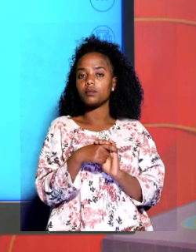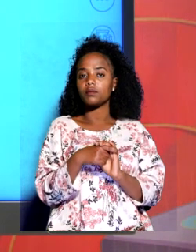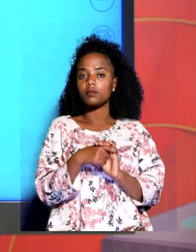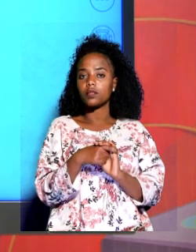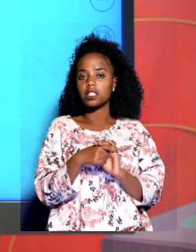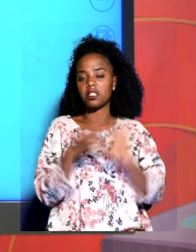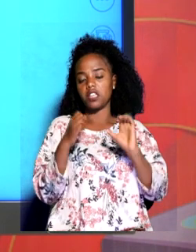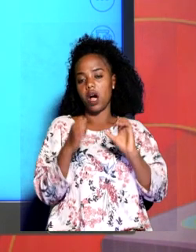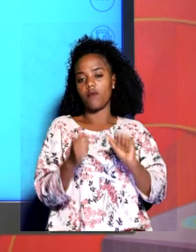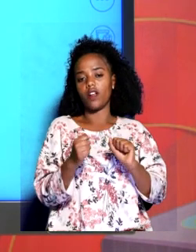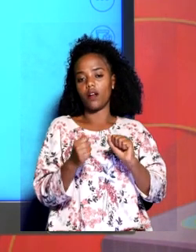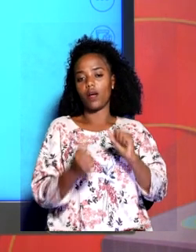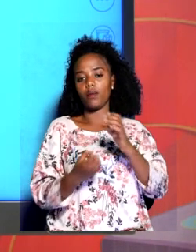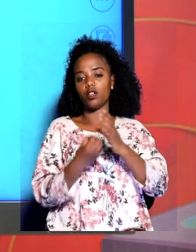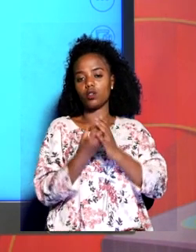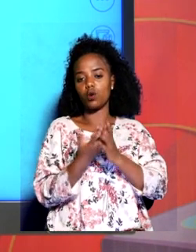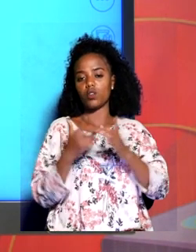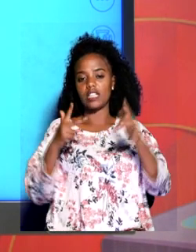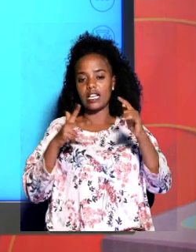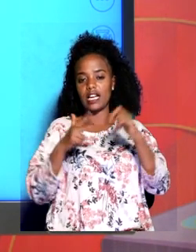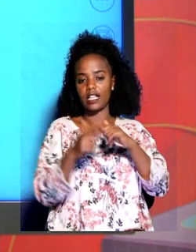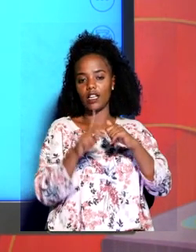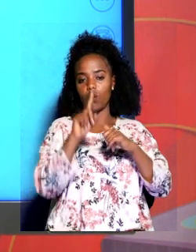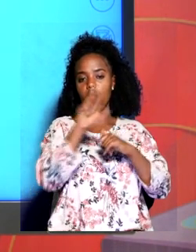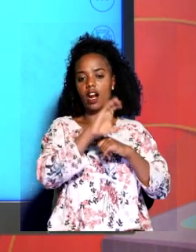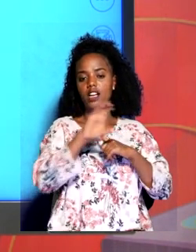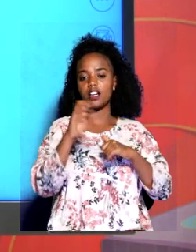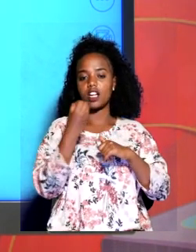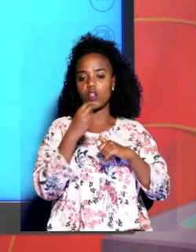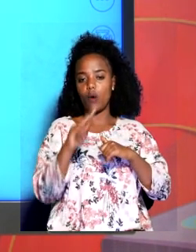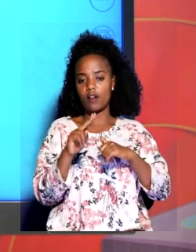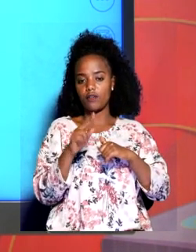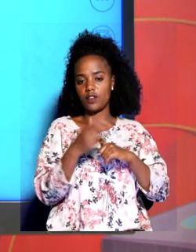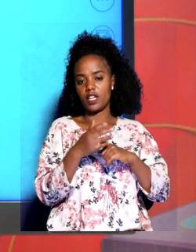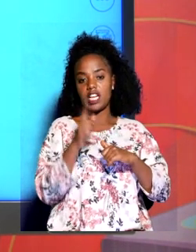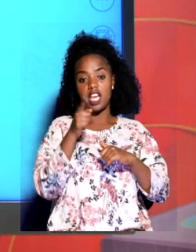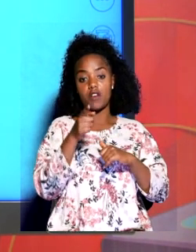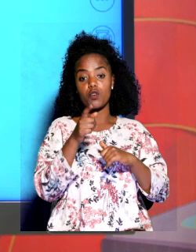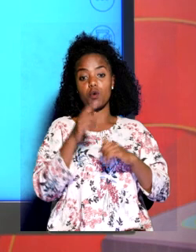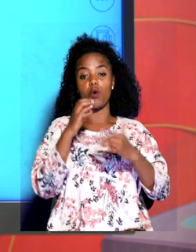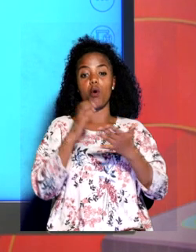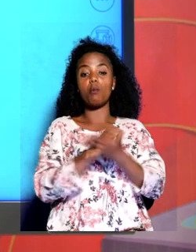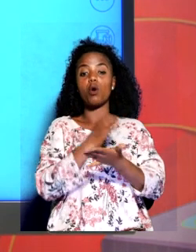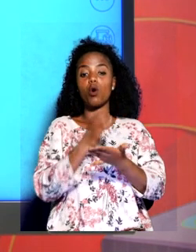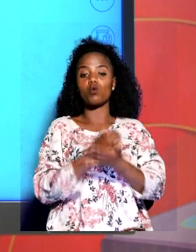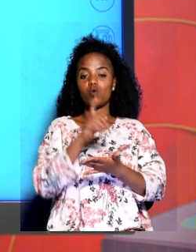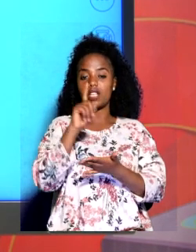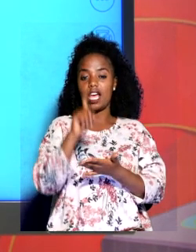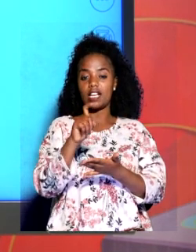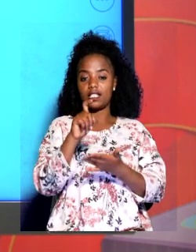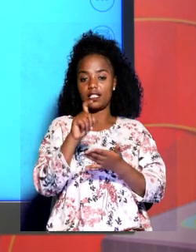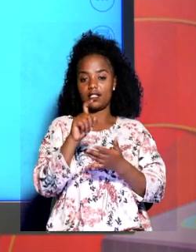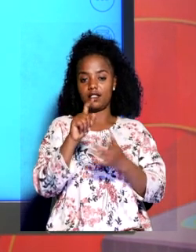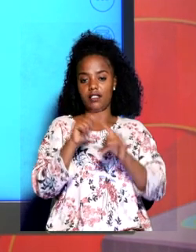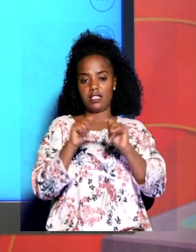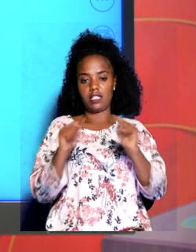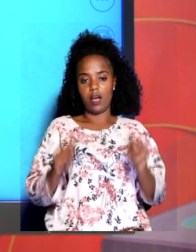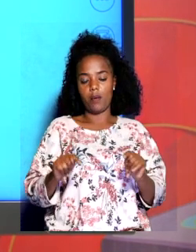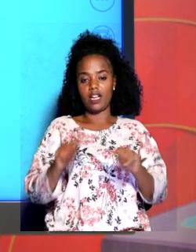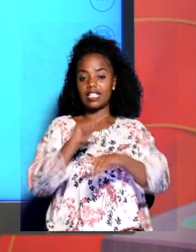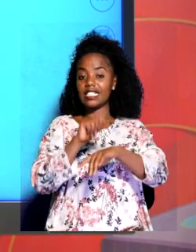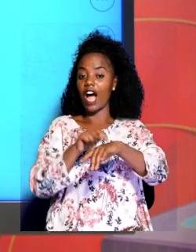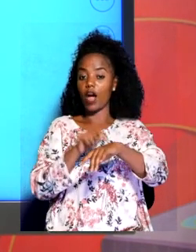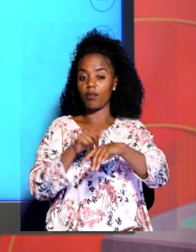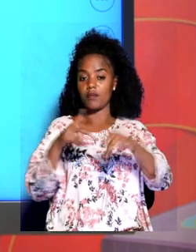the available resource for cutting is this 112. So if you produce X table, the time,